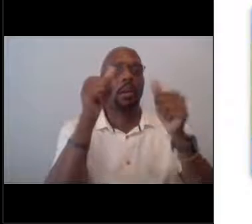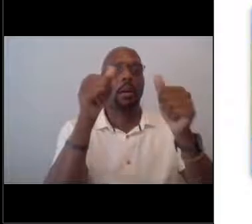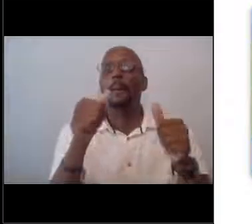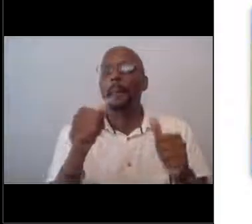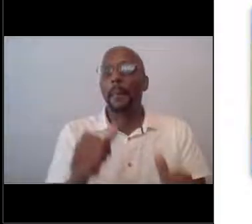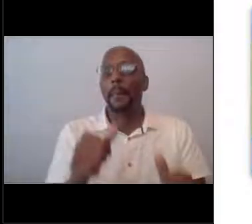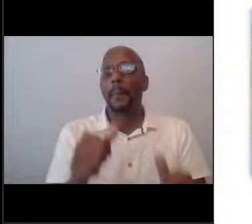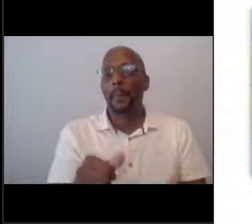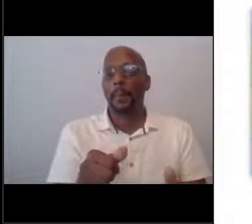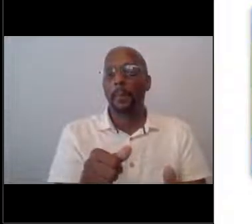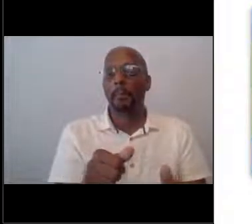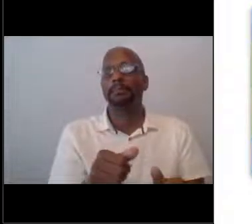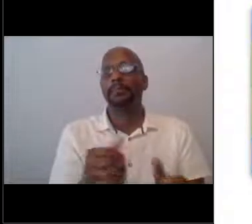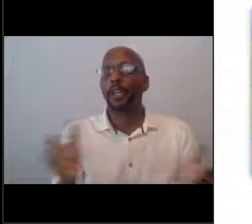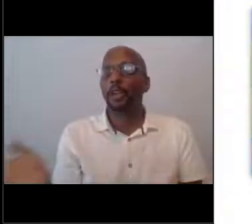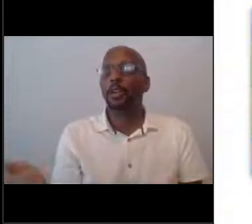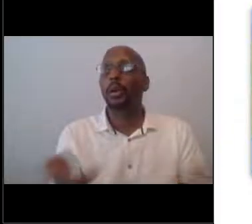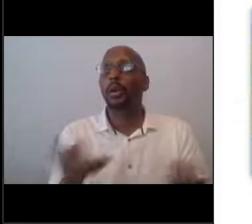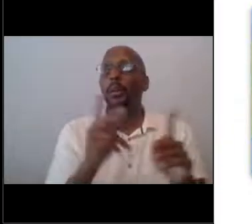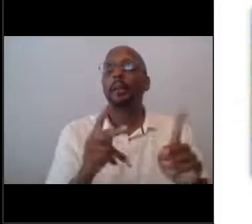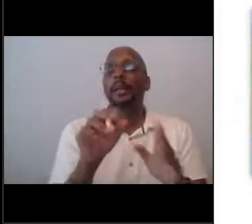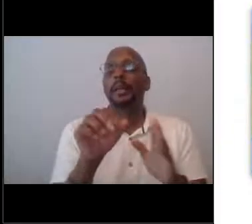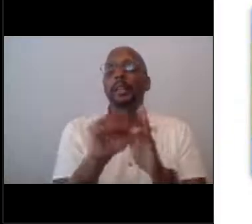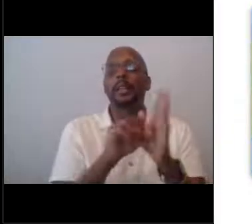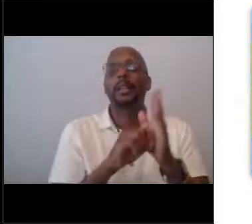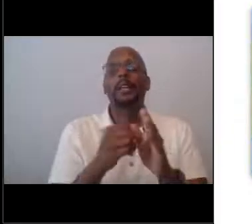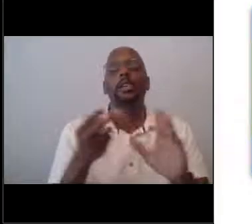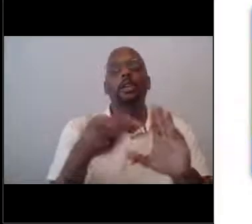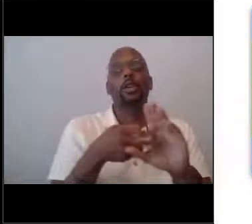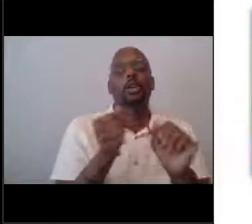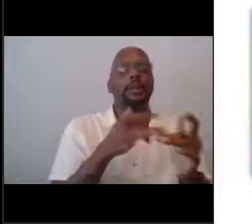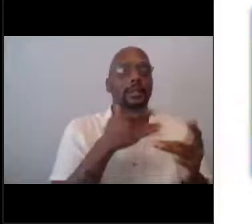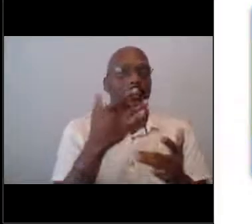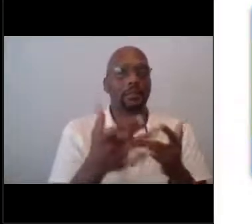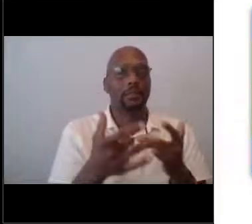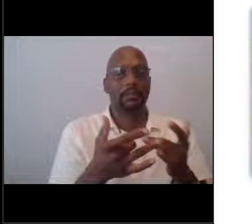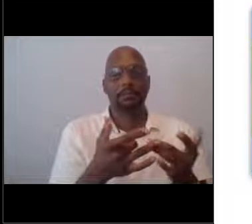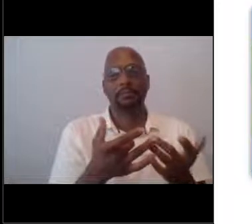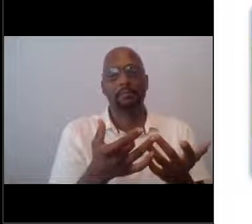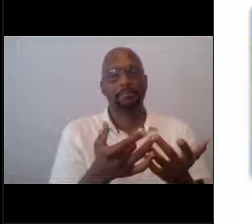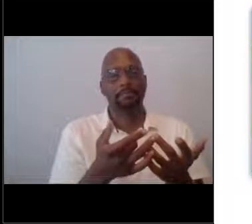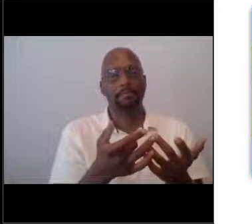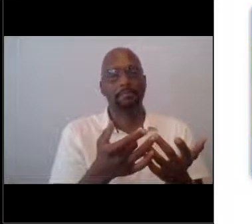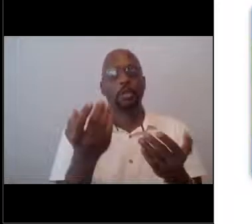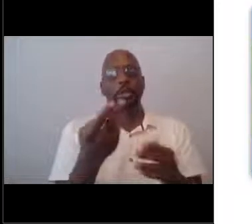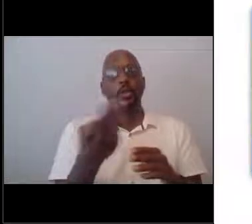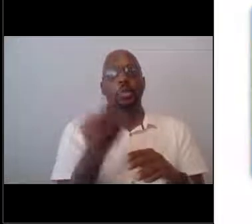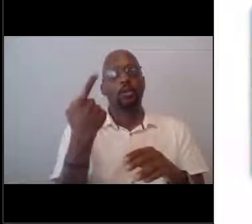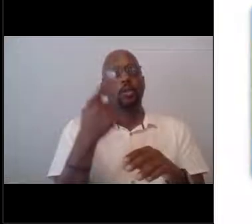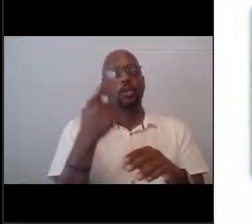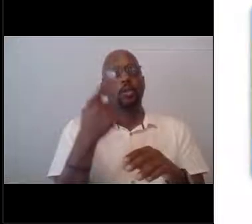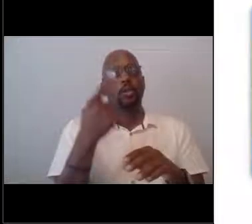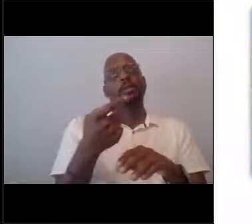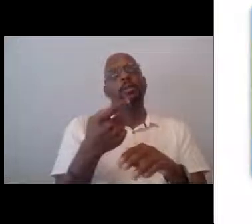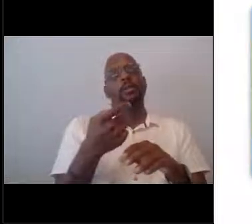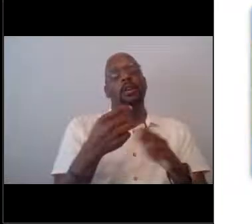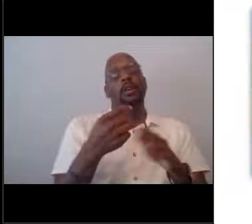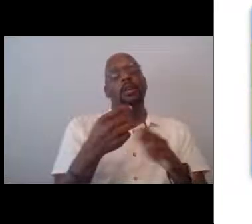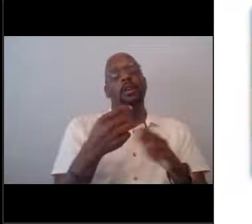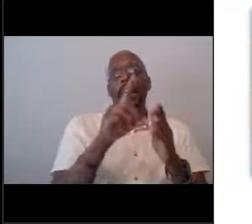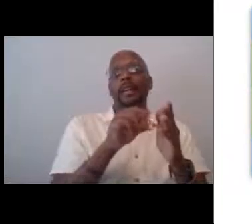event. Caltrans has used this event as a platform to educate participants and the public about